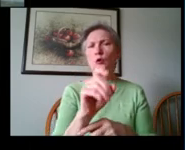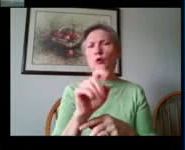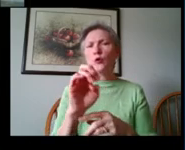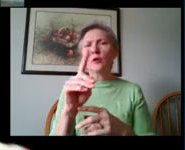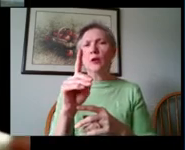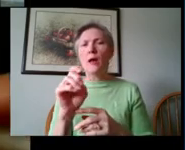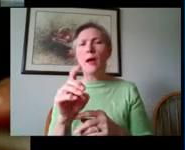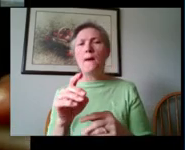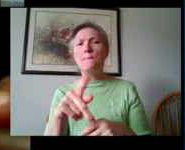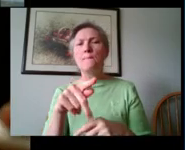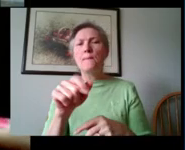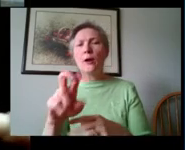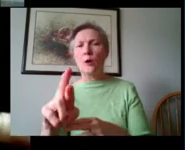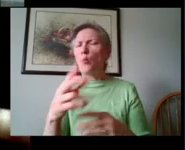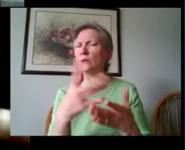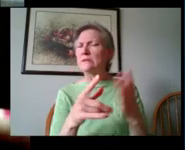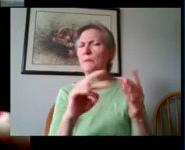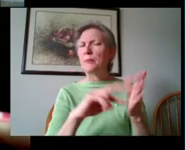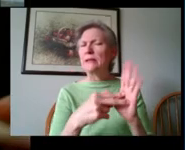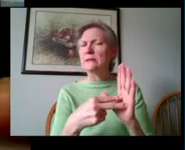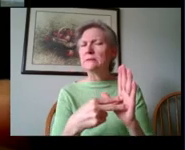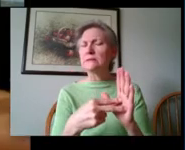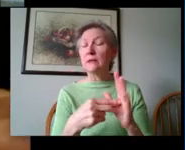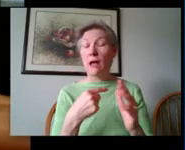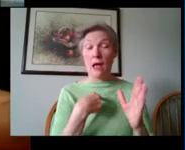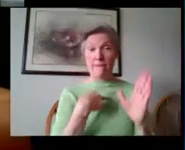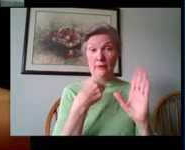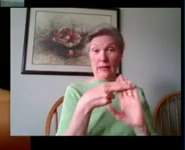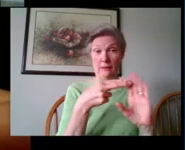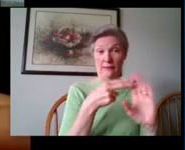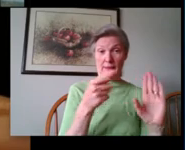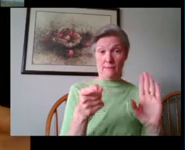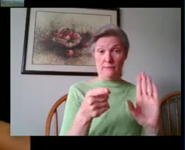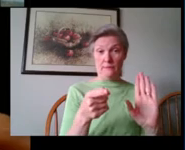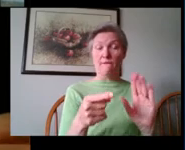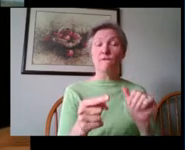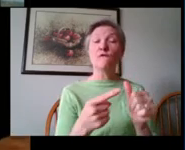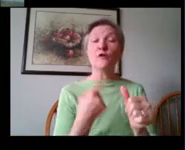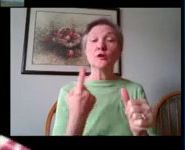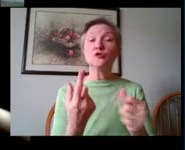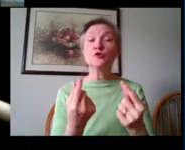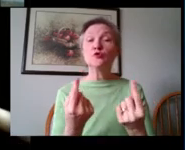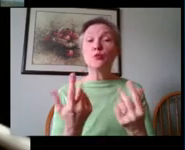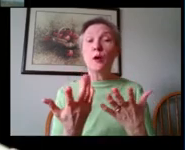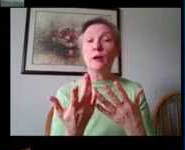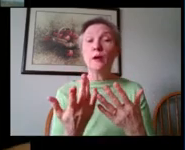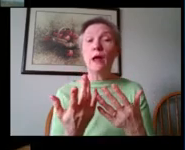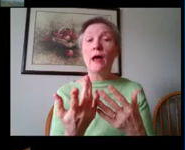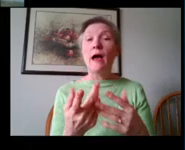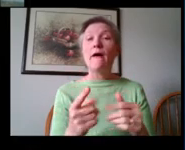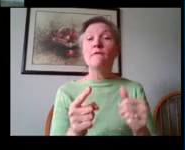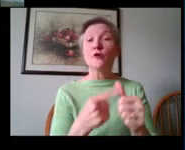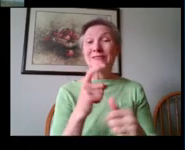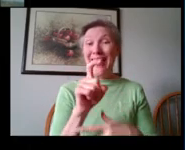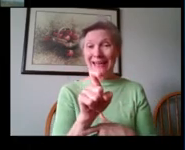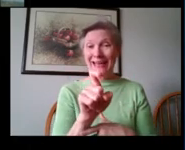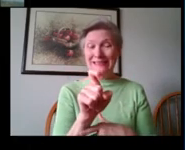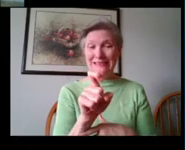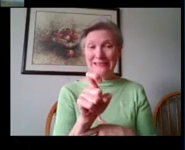All right, so now let's actually identify this ordered pair. So the first thing I'm going to do is I'm going to work with my x-axis because